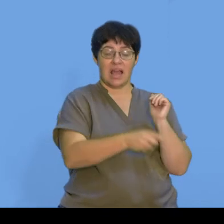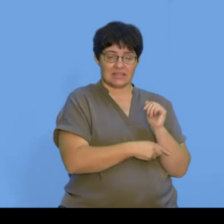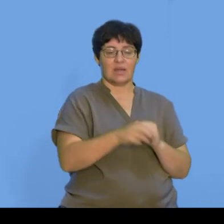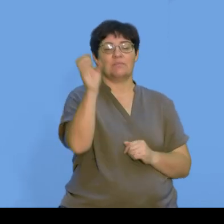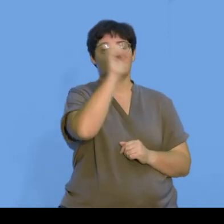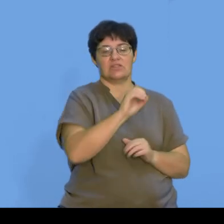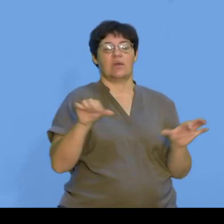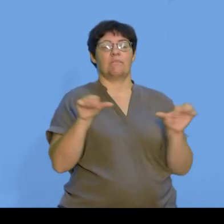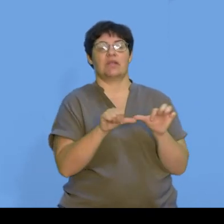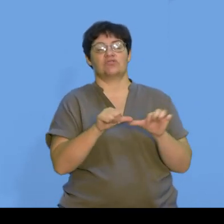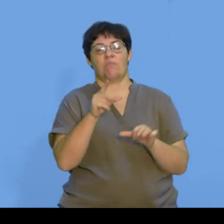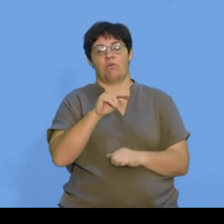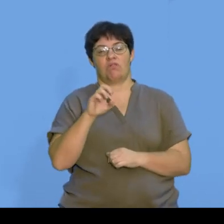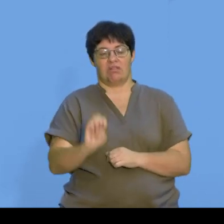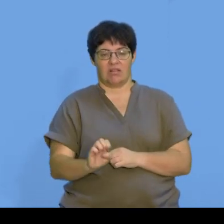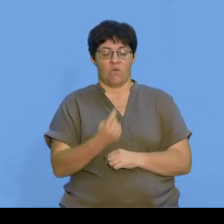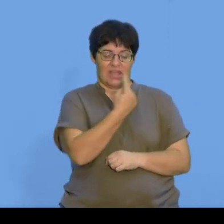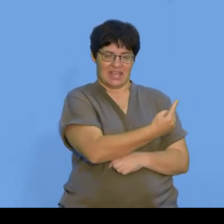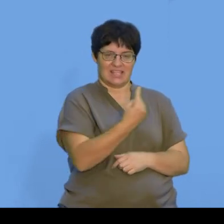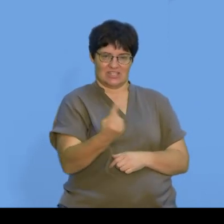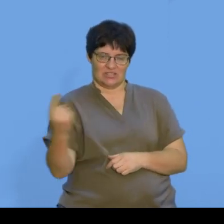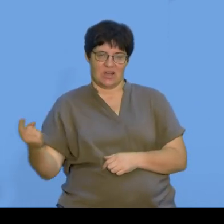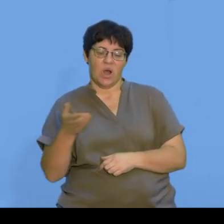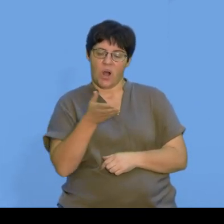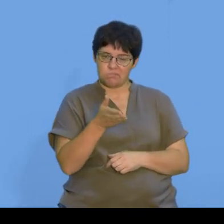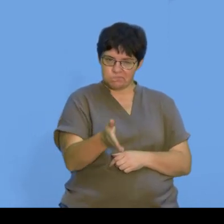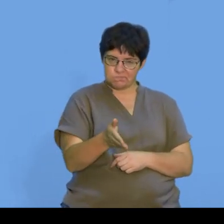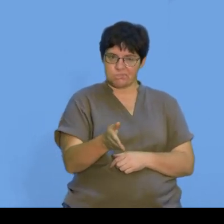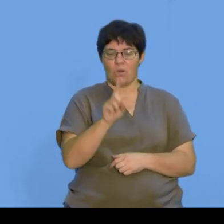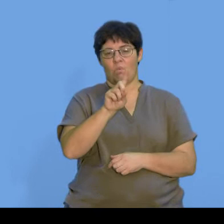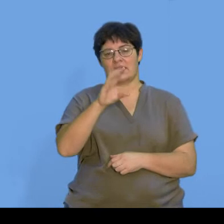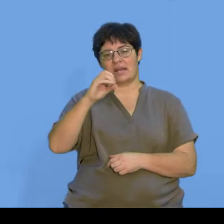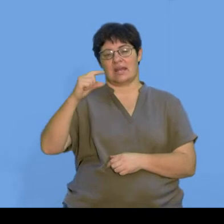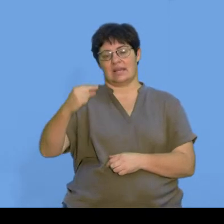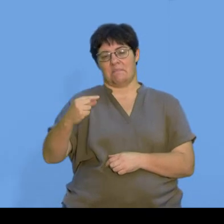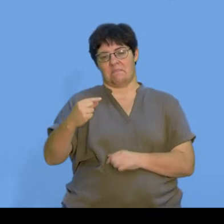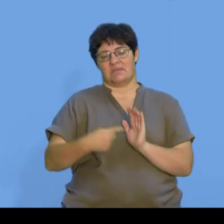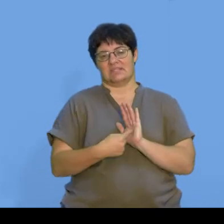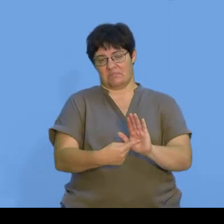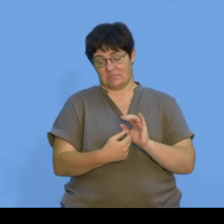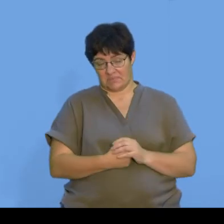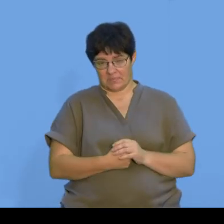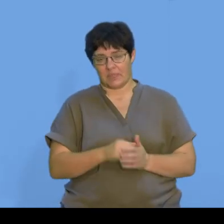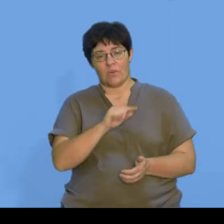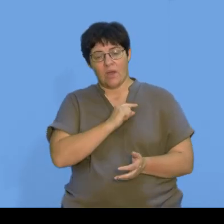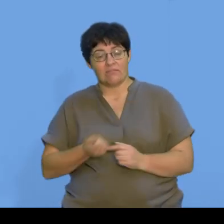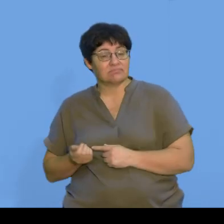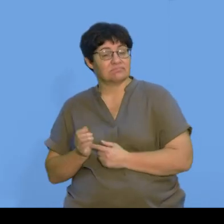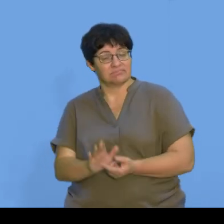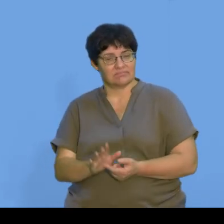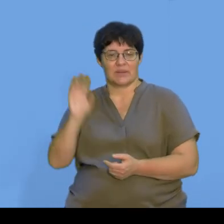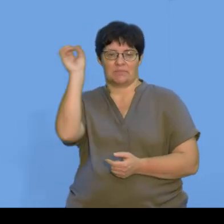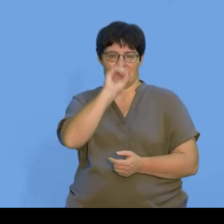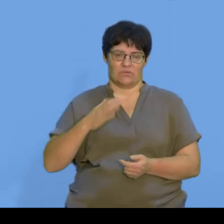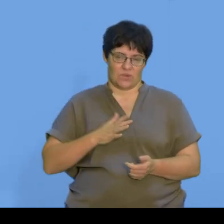did, the percentage composition, is a measure of the moles of each element present in a 100-gram sample, because we want to